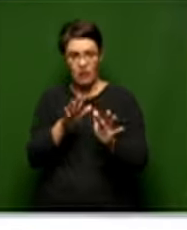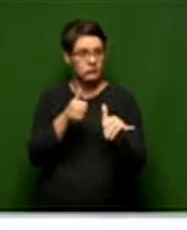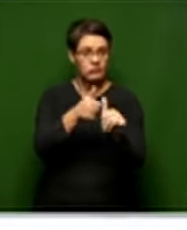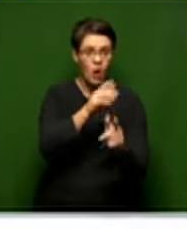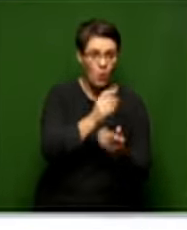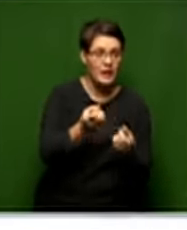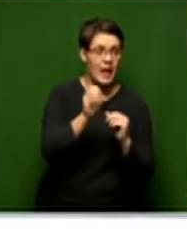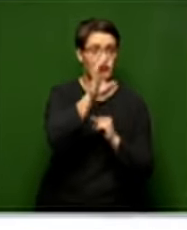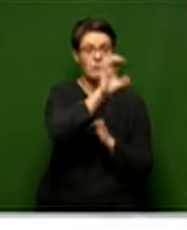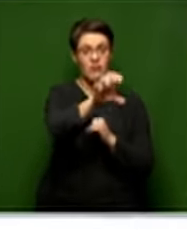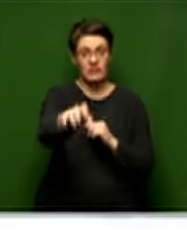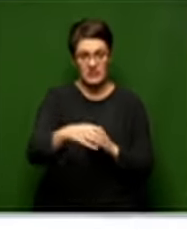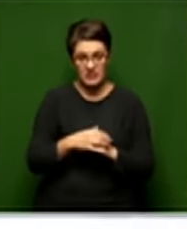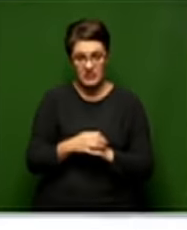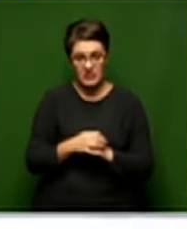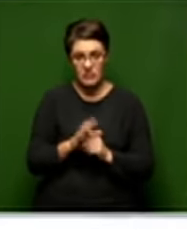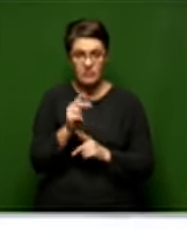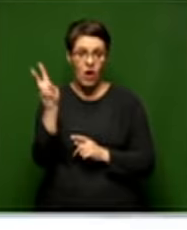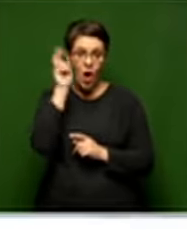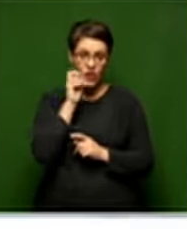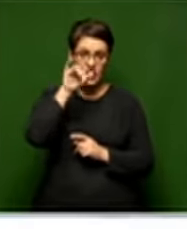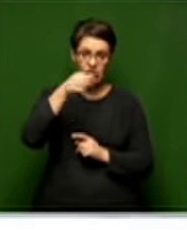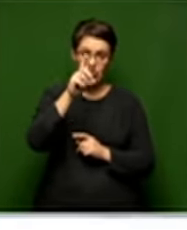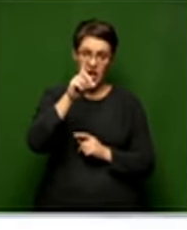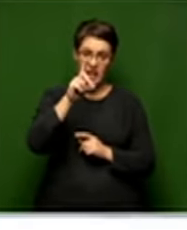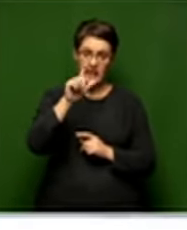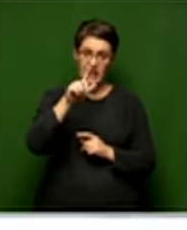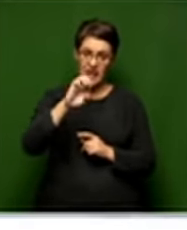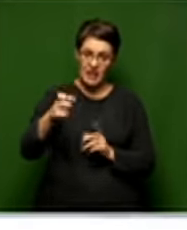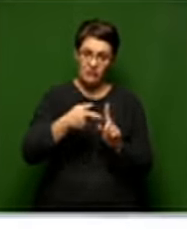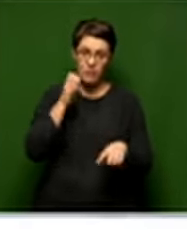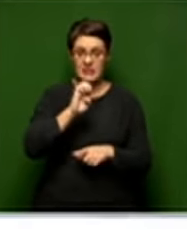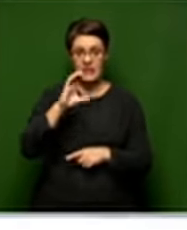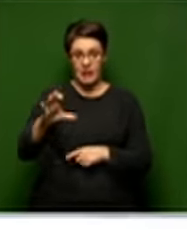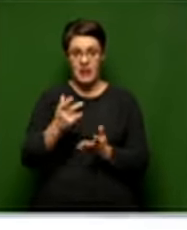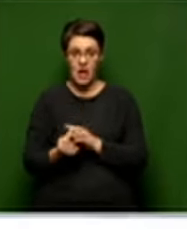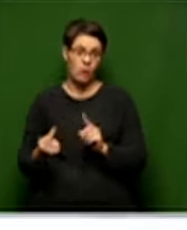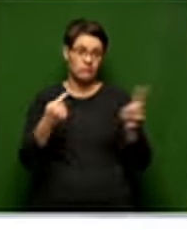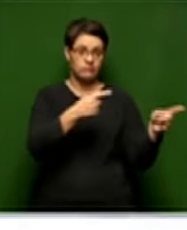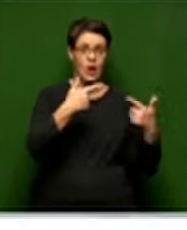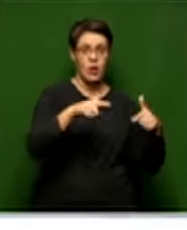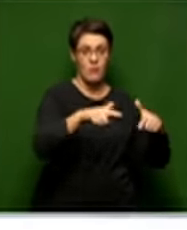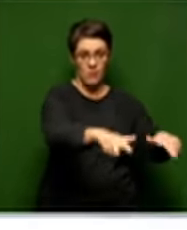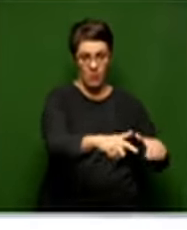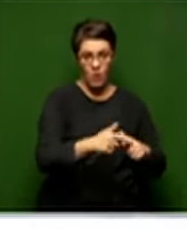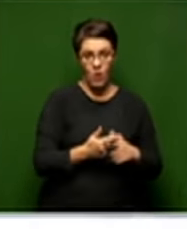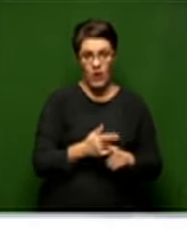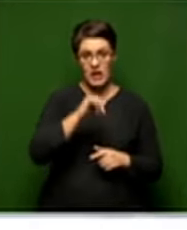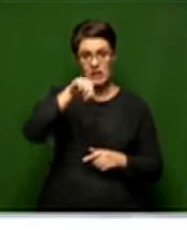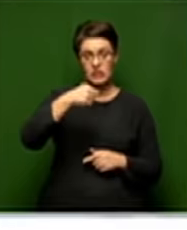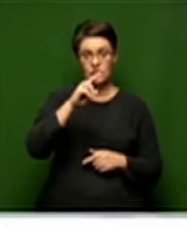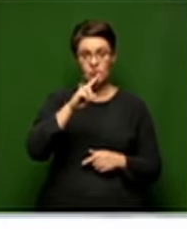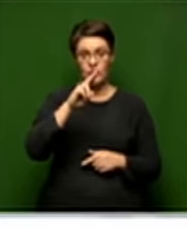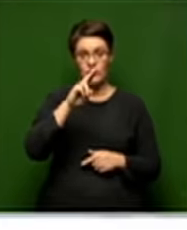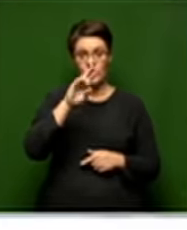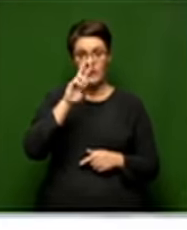happening in the different provinces, and you heard from Jadely Paul today in the Eastern Cape. We're going to move now to Limpopo province, where Chifiwa Mbedzi